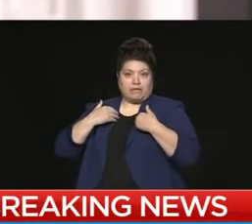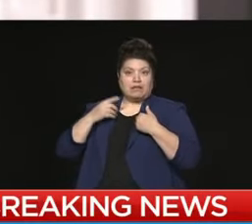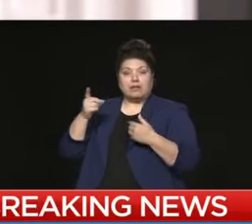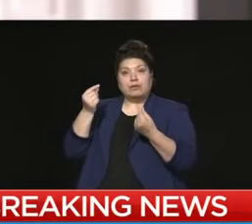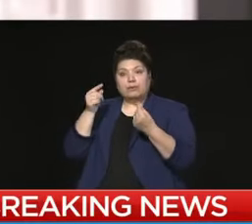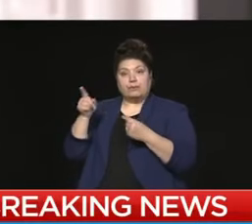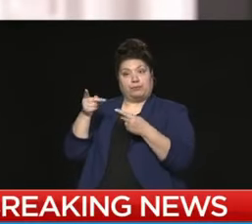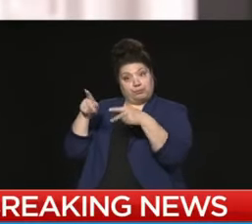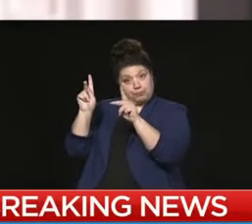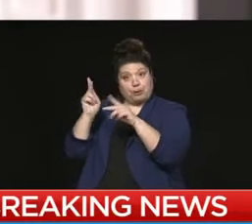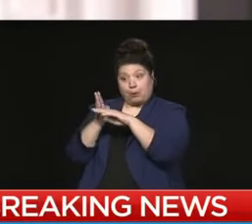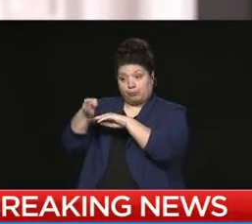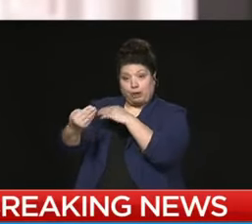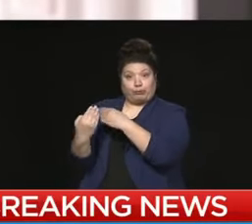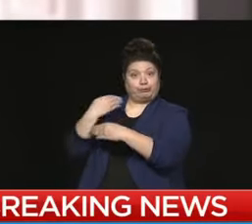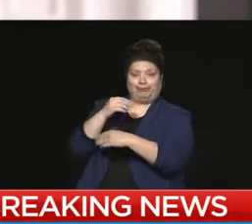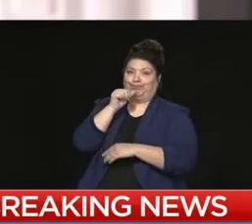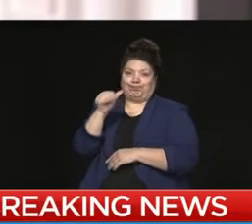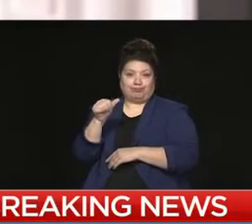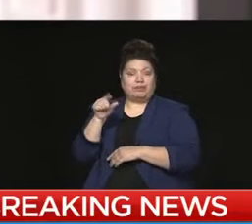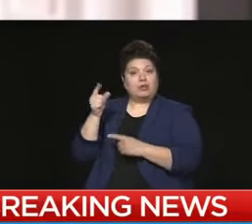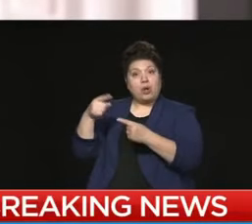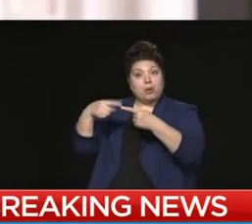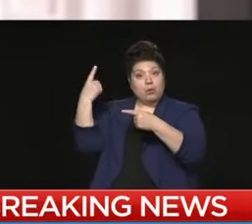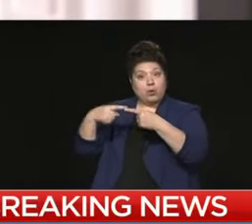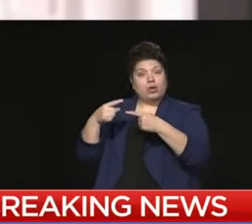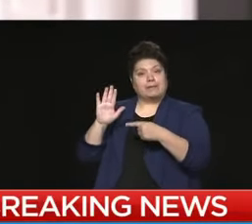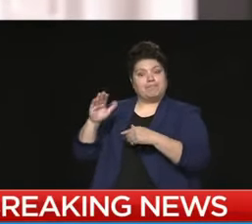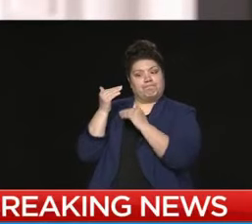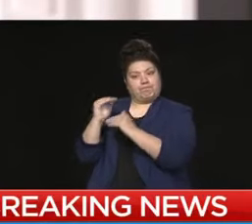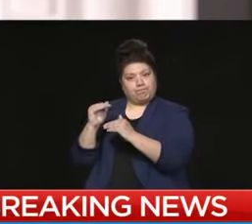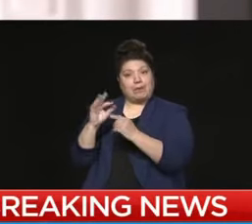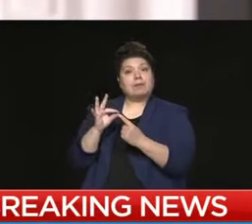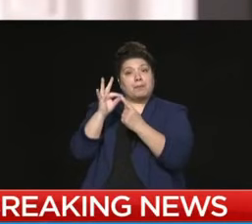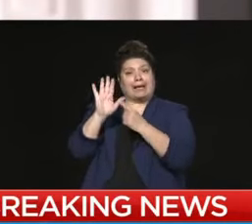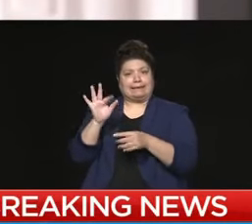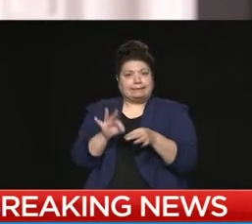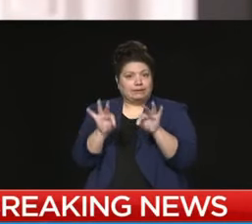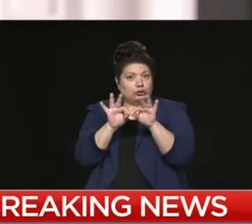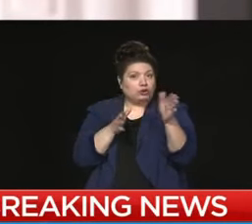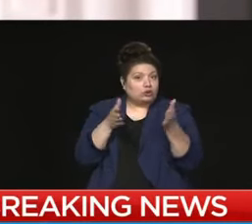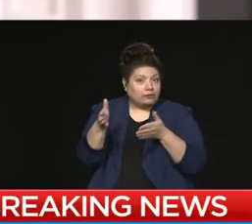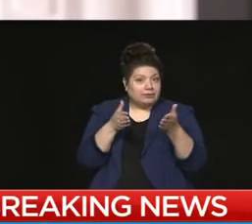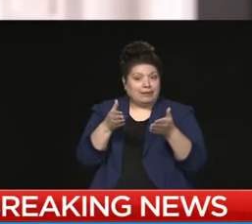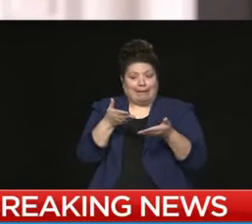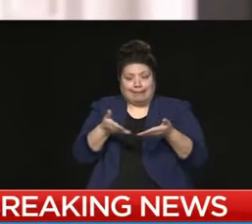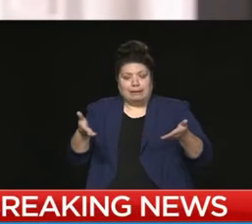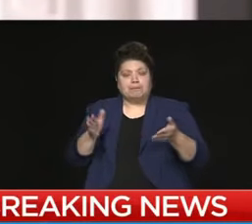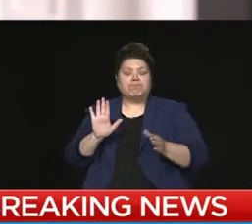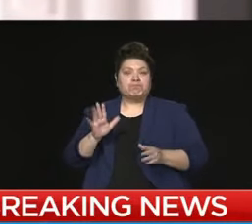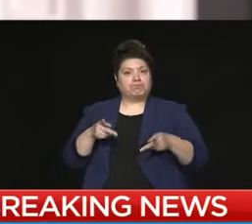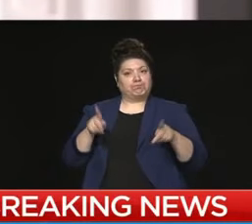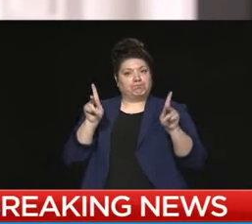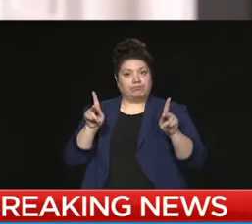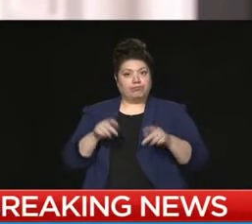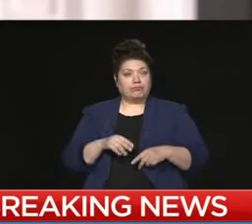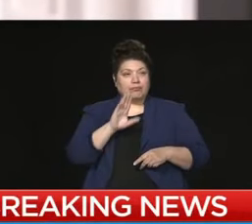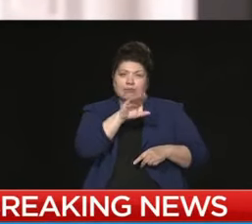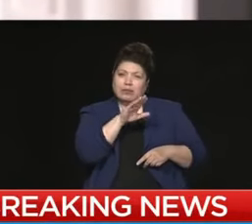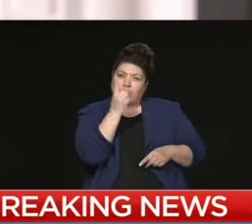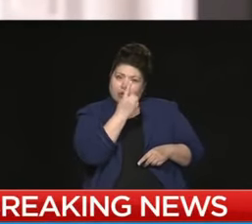to anyone except essential workers and essential goods, and that's what we will continue to do. About retaliation at all from the Americans if we